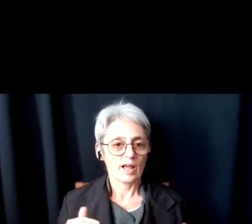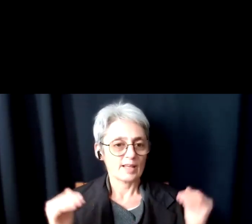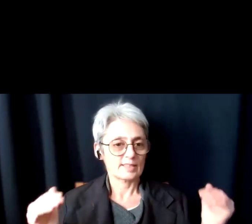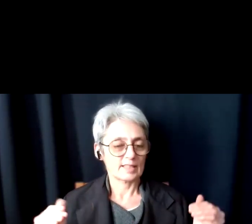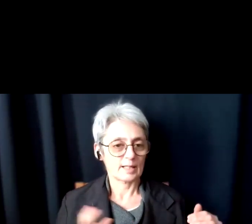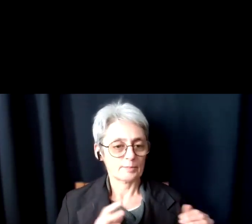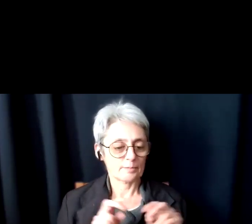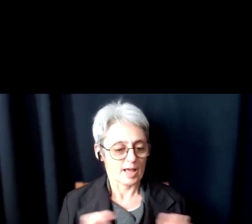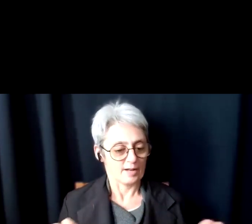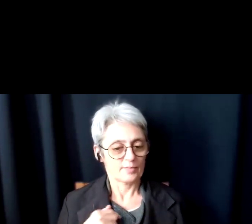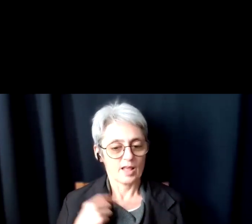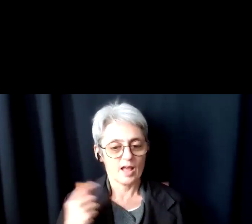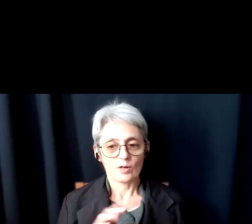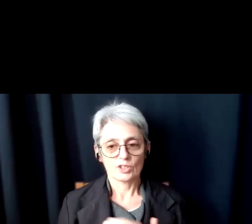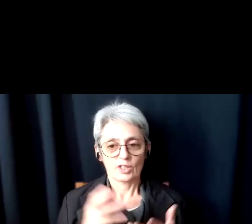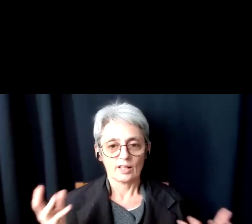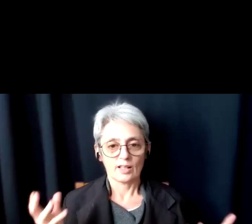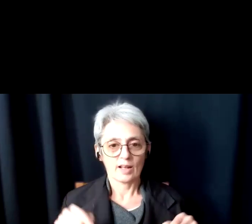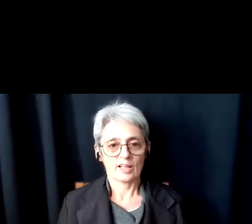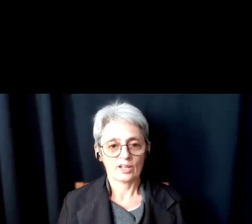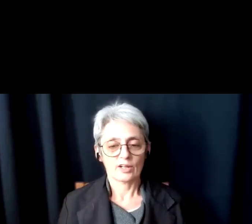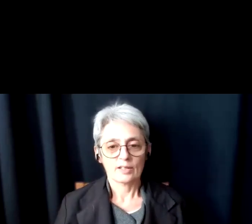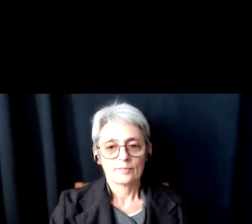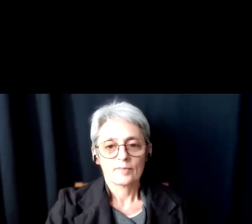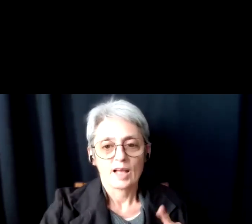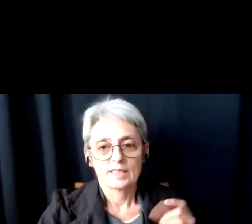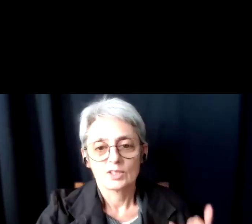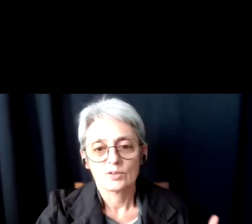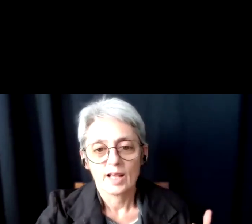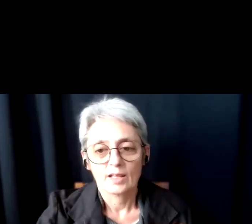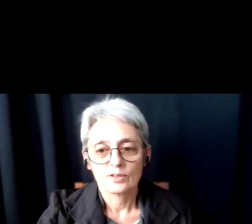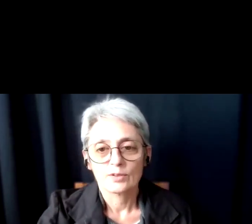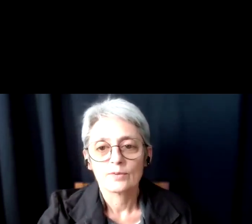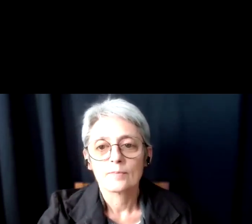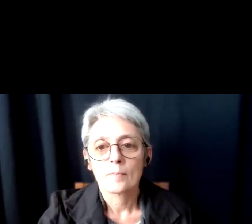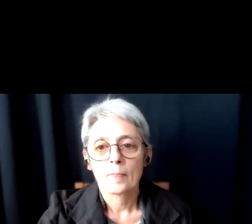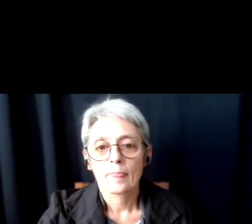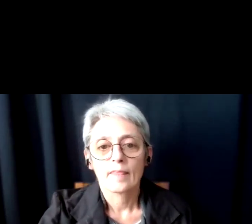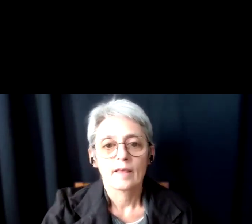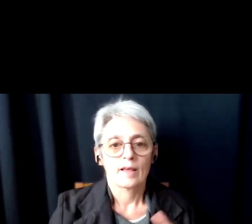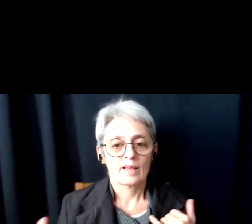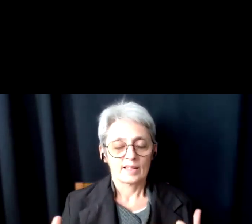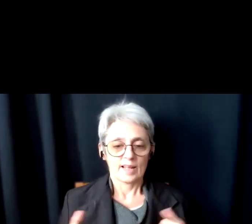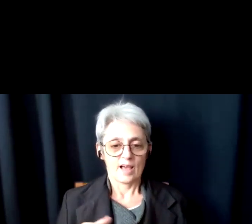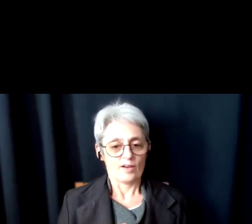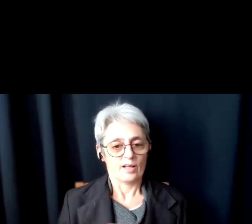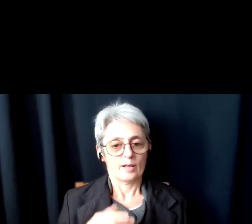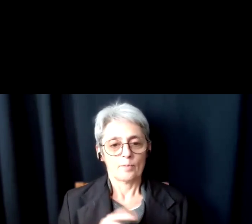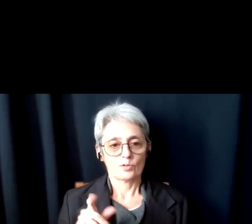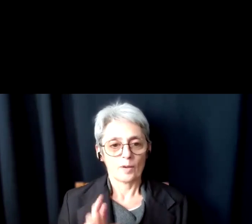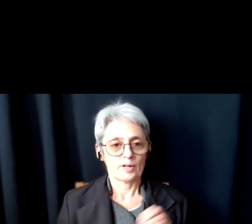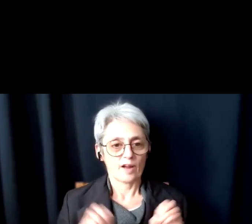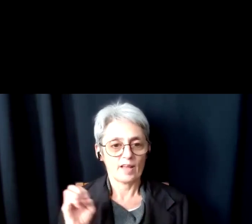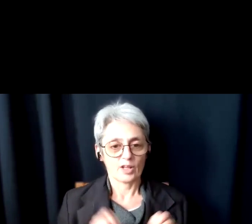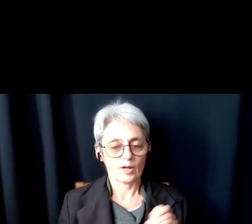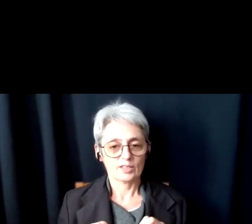I always learn a lot on these webinars, and I certainly did today. You'll see on your screen now just a post-webinar evaluation. We hope